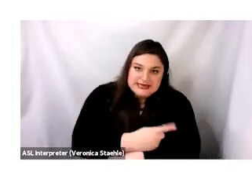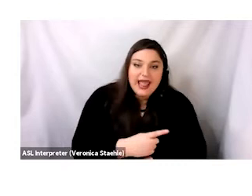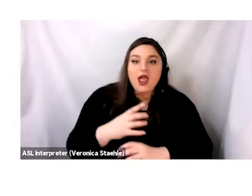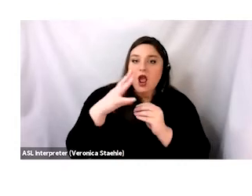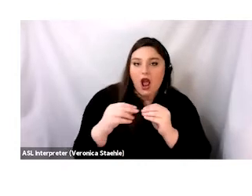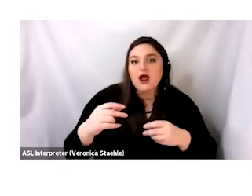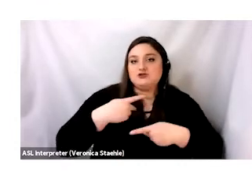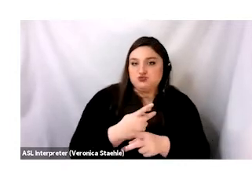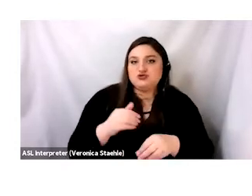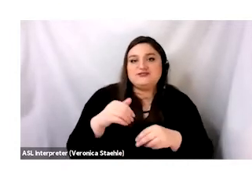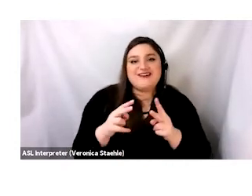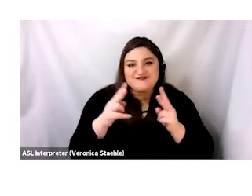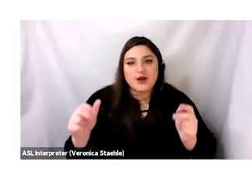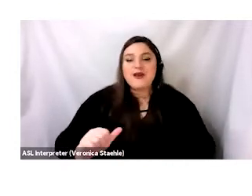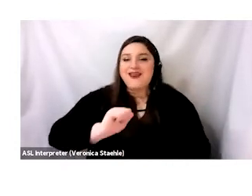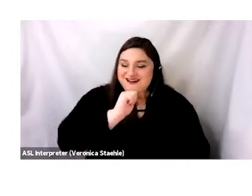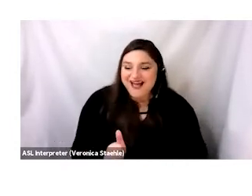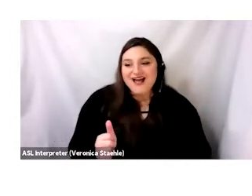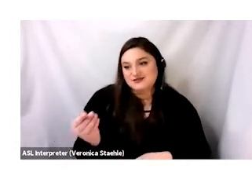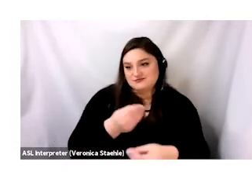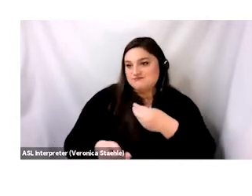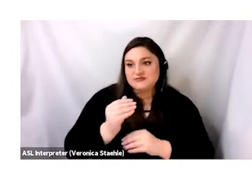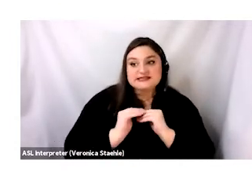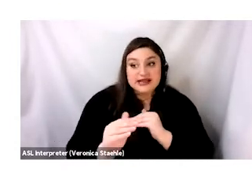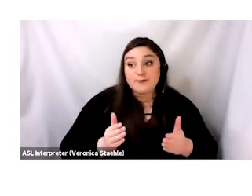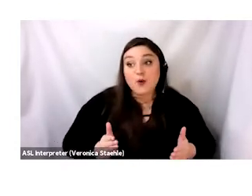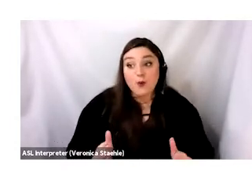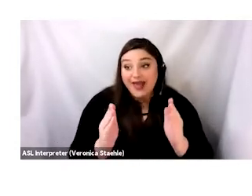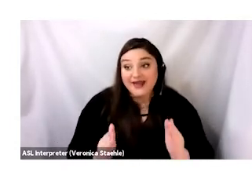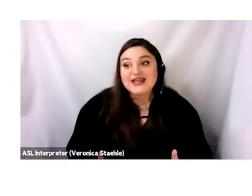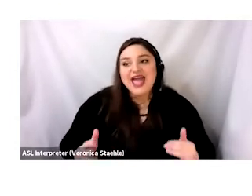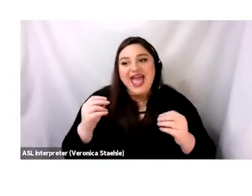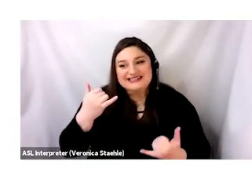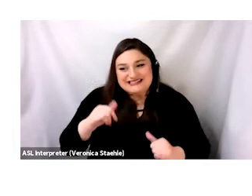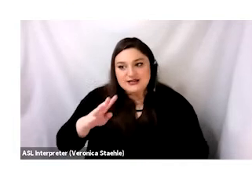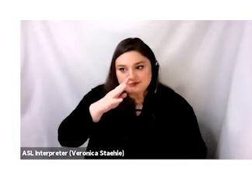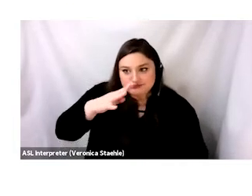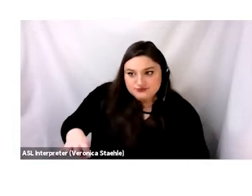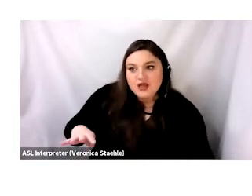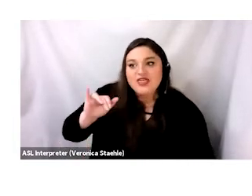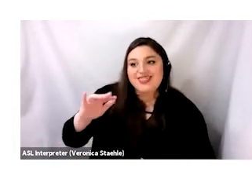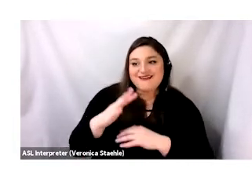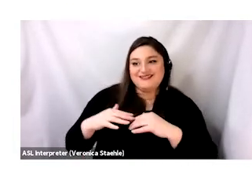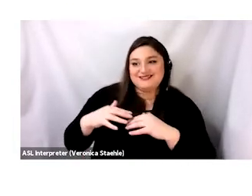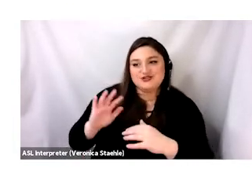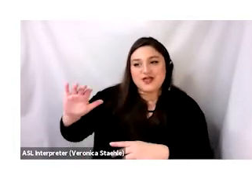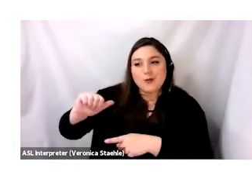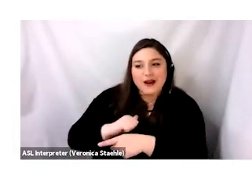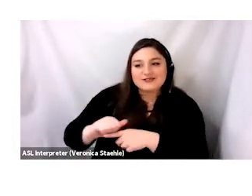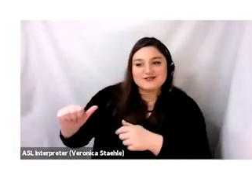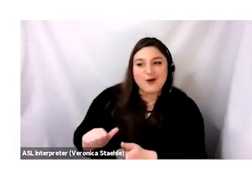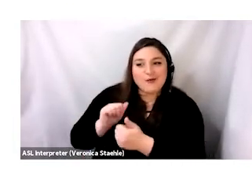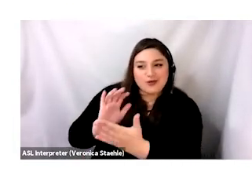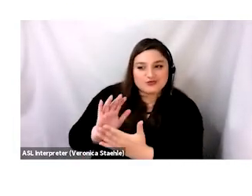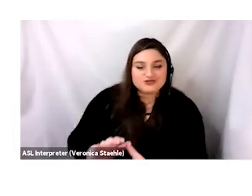world where it is produced in a sustainable way using indigenous practices. And so when we look at this